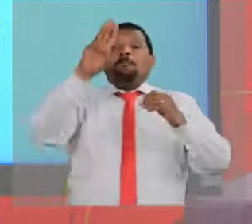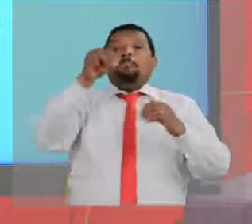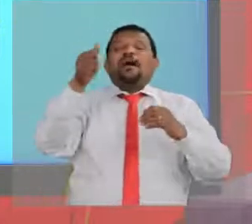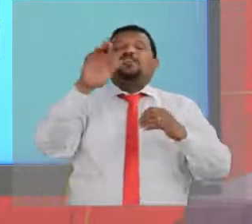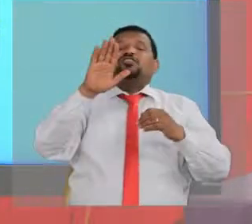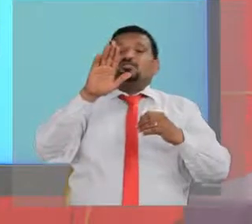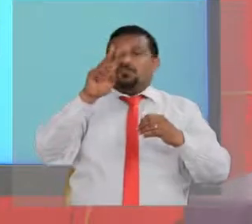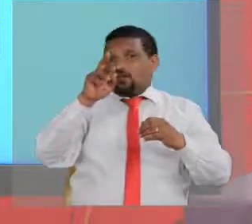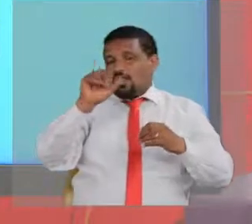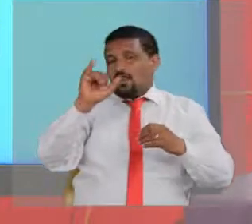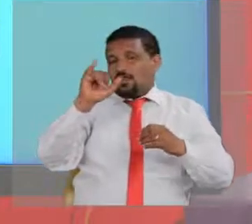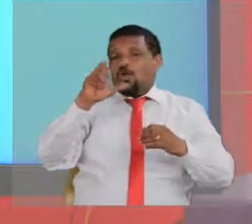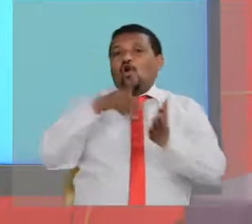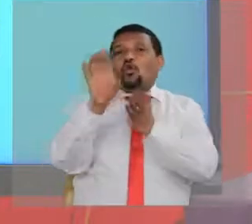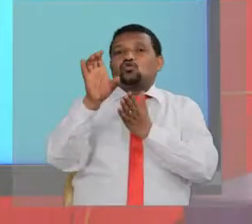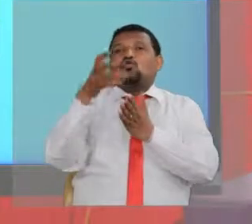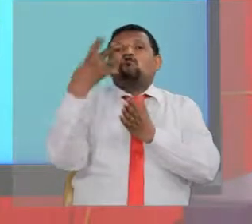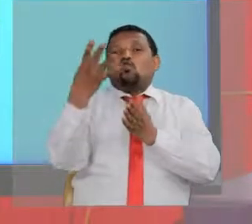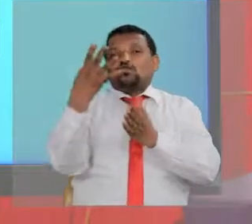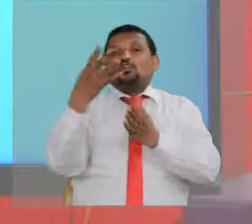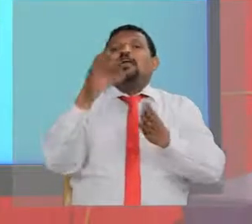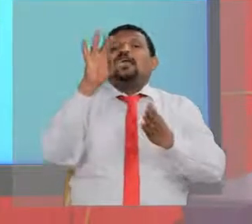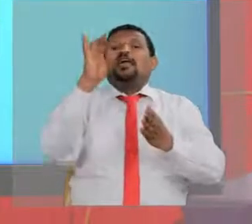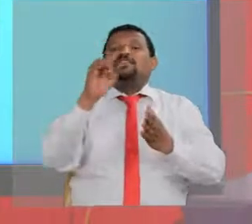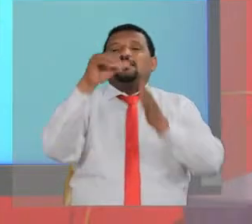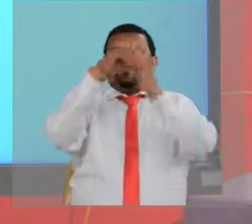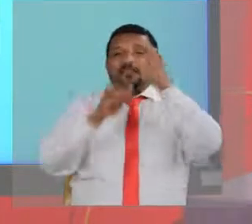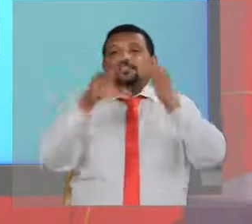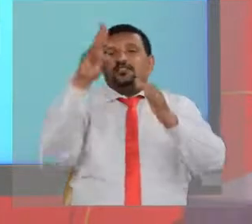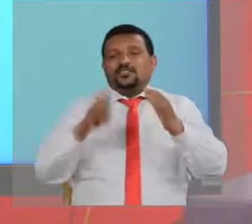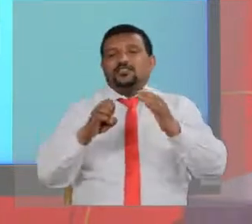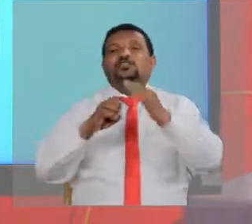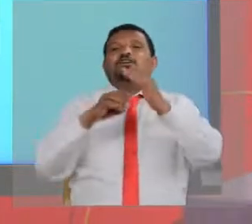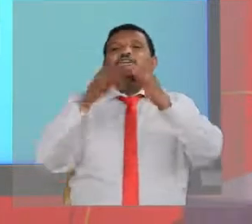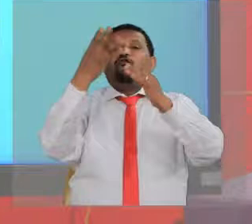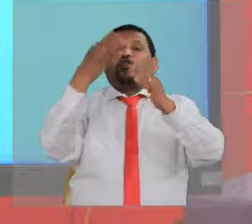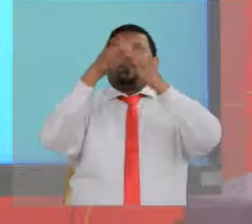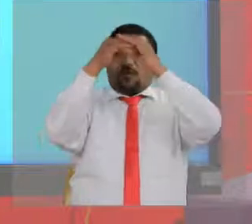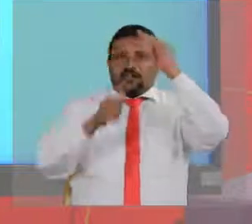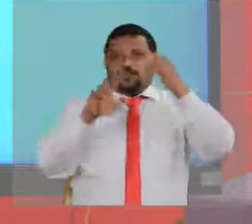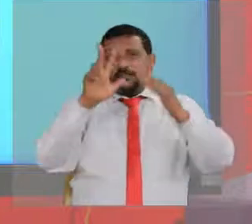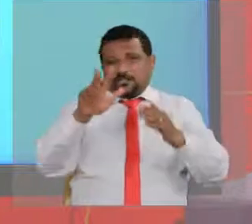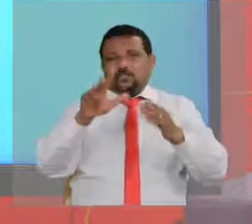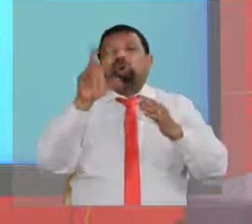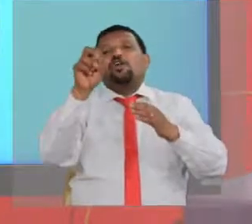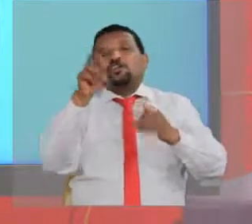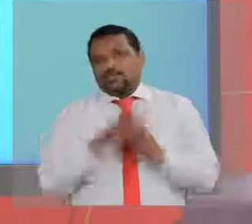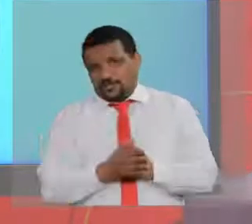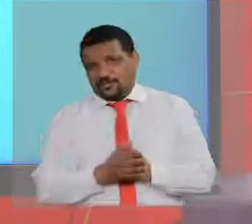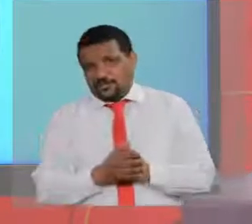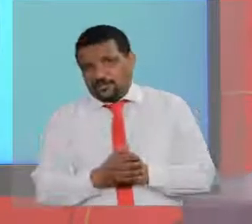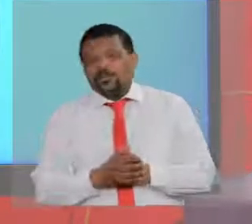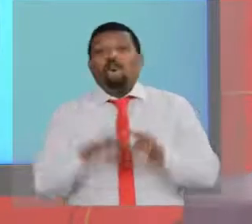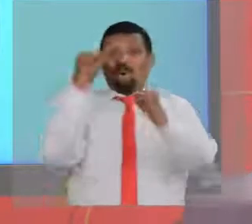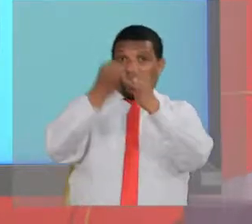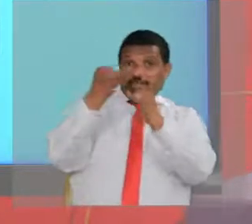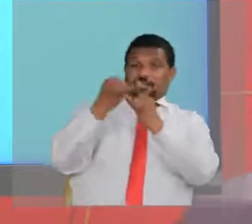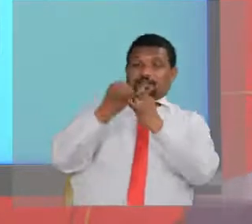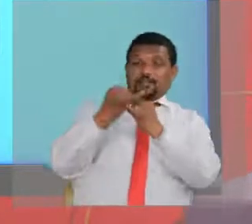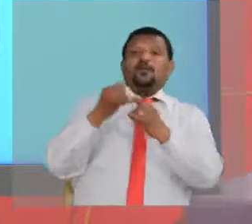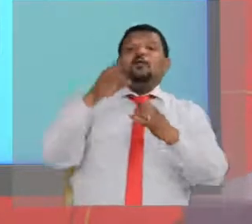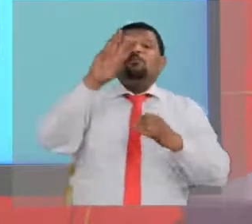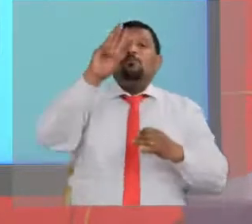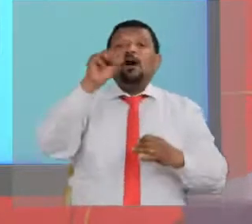marginal cost of the fourth is 80 minus 60 divided by 4 minus 3, which is 20. And finally, the